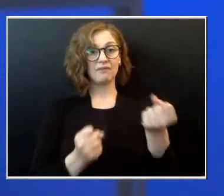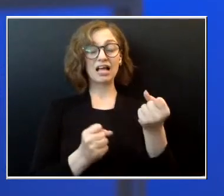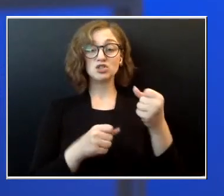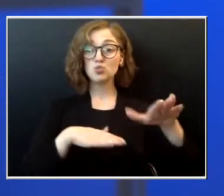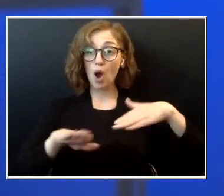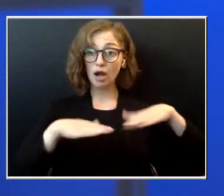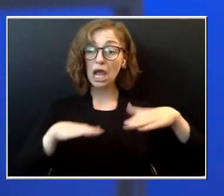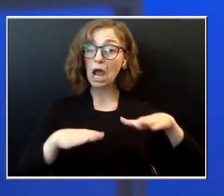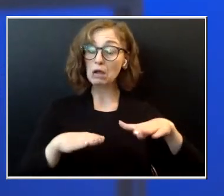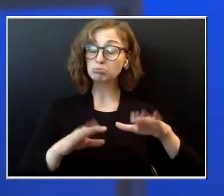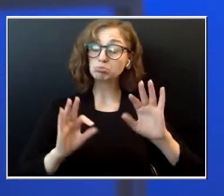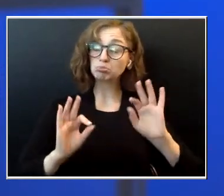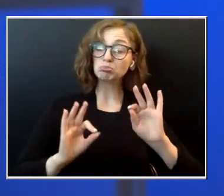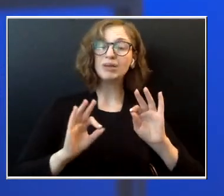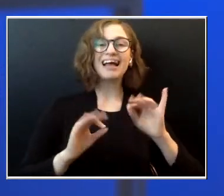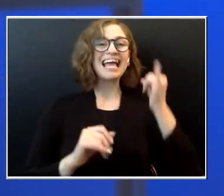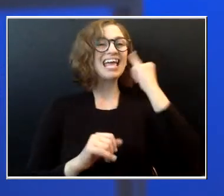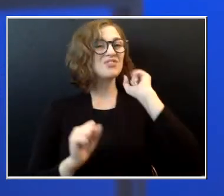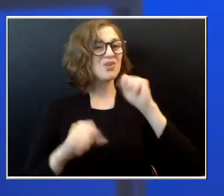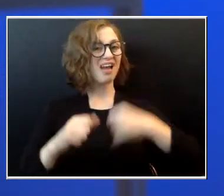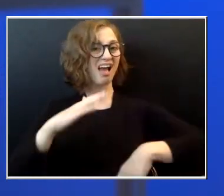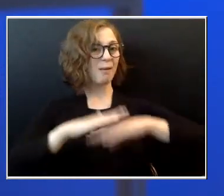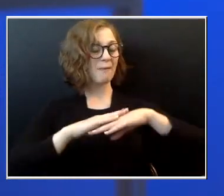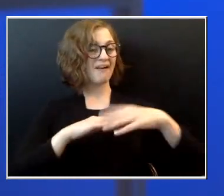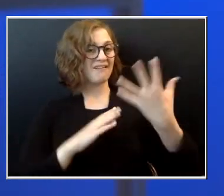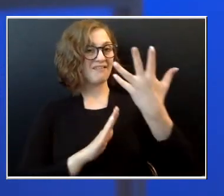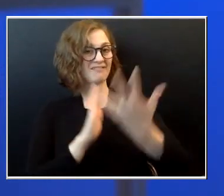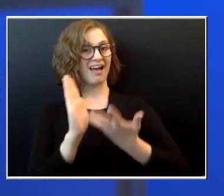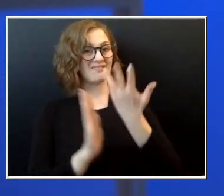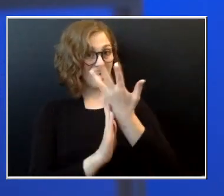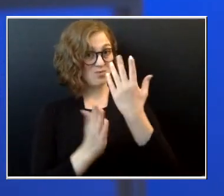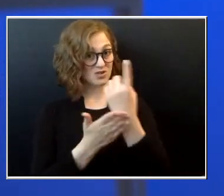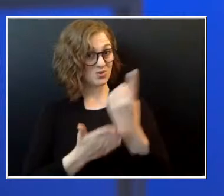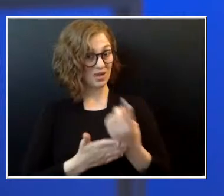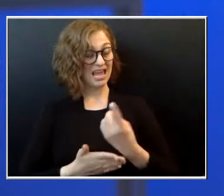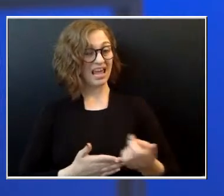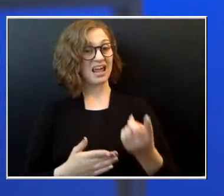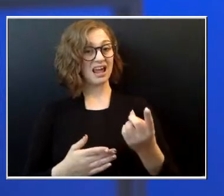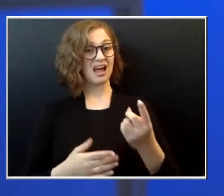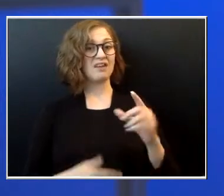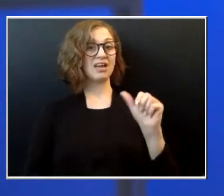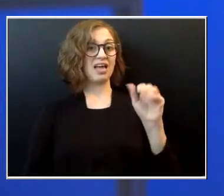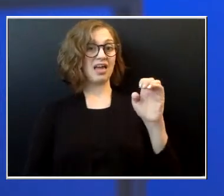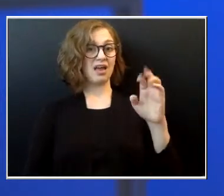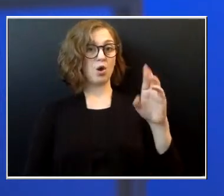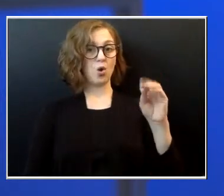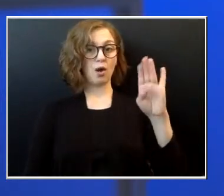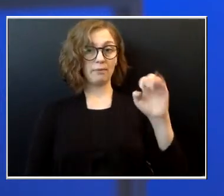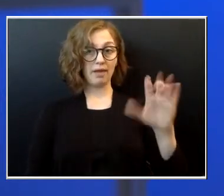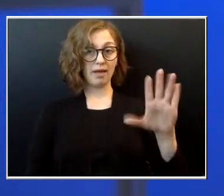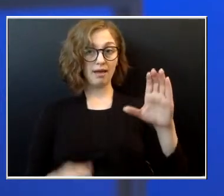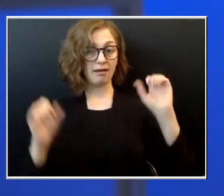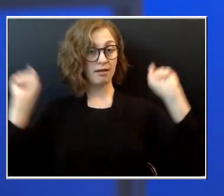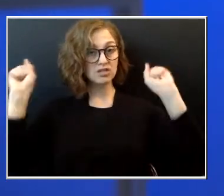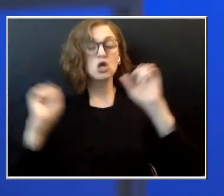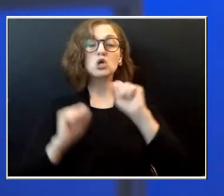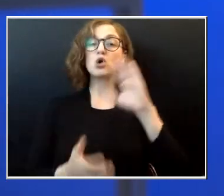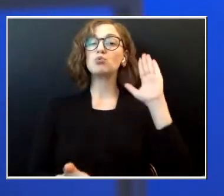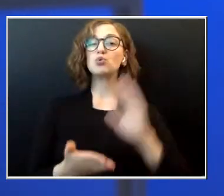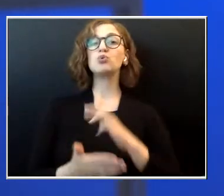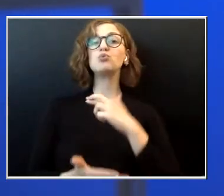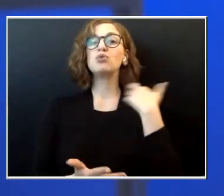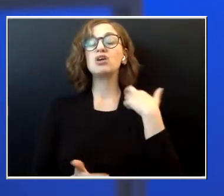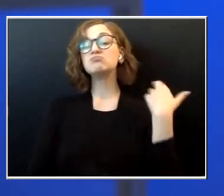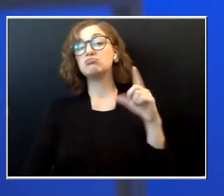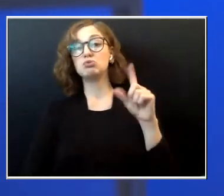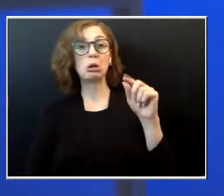can get up to 5 hours a week of aerobic exercise, that may reduce people's risk by a relative factor of 20 to 30%. And